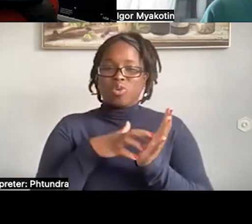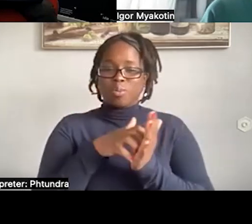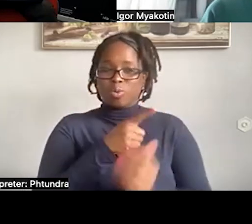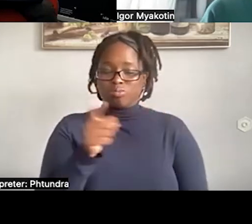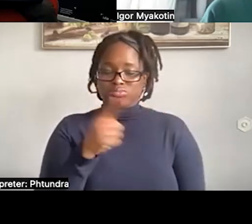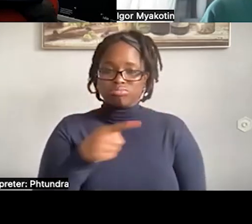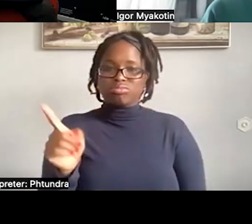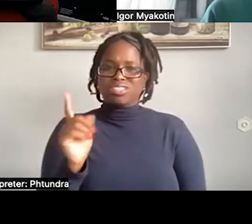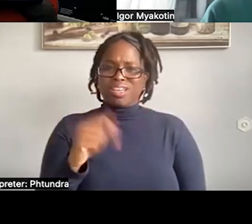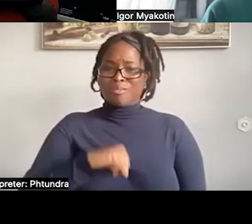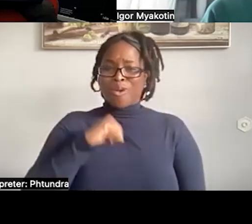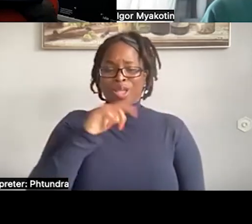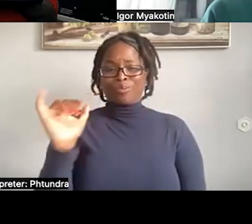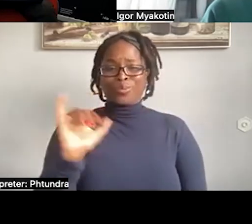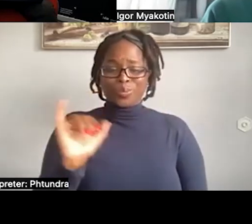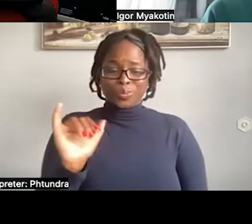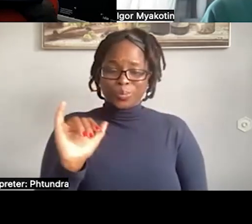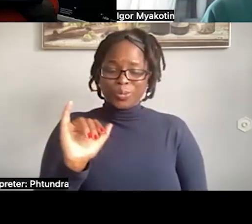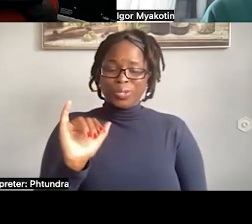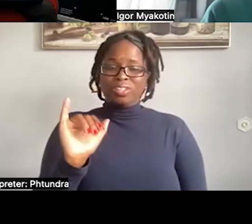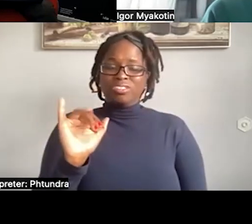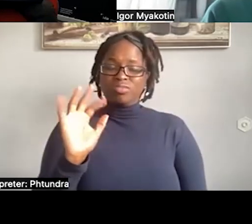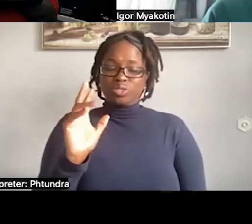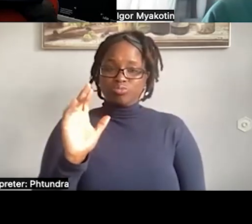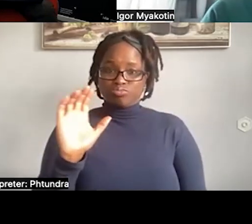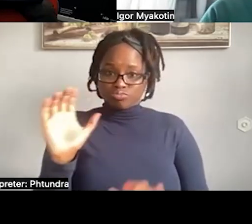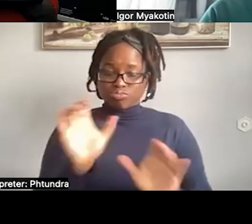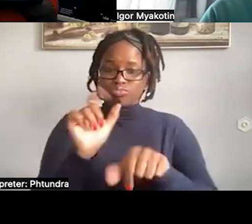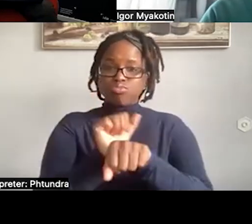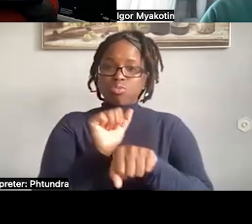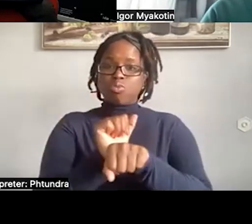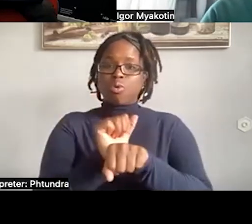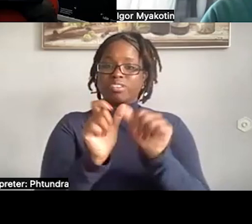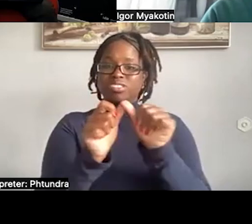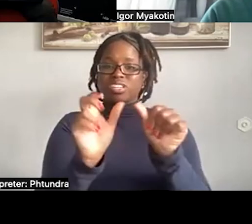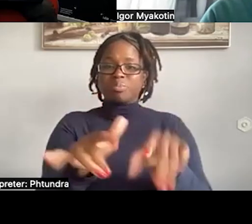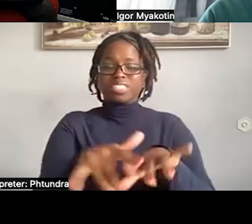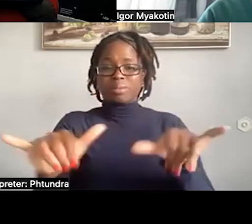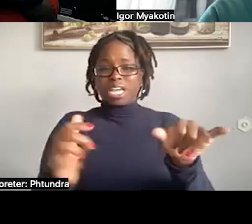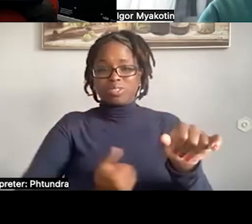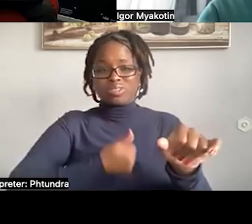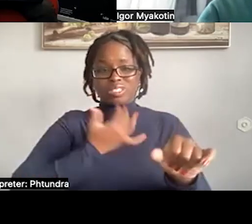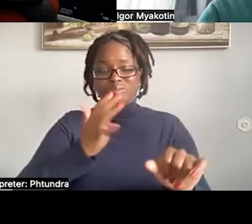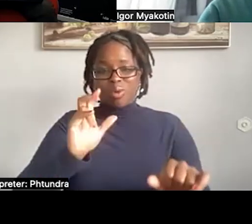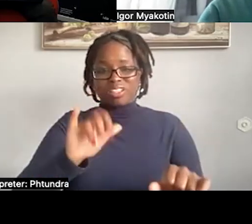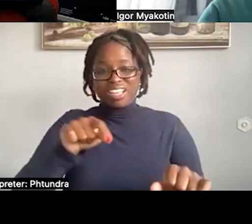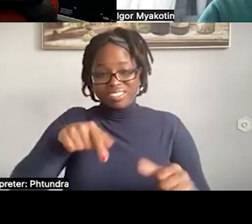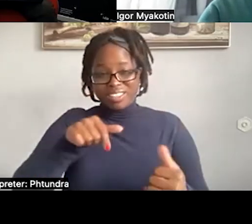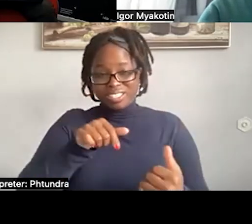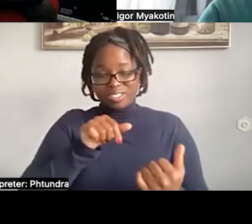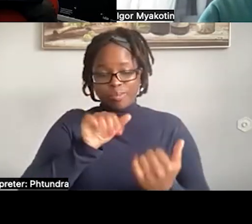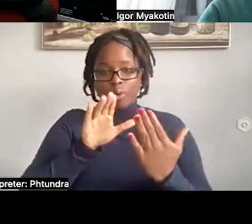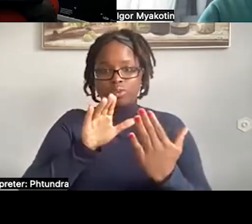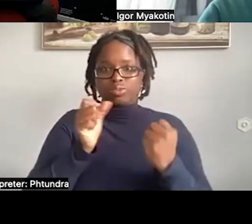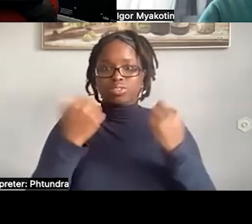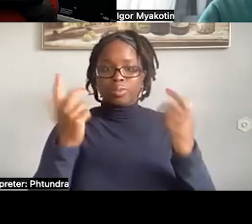so brave to do the work that you do, but then also to speak about it in this way with so many people who are tuning